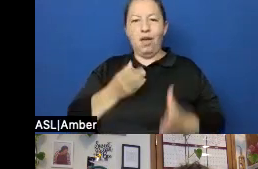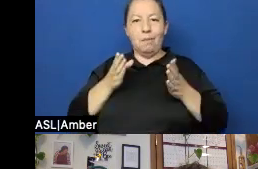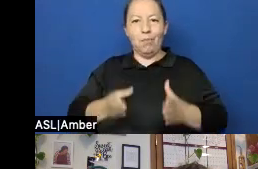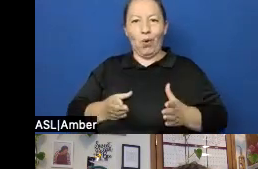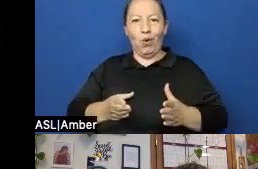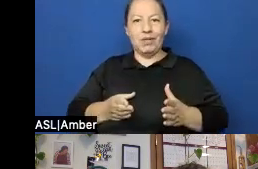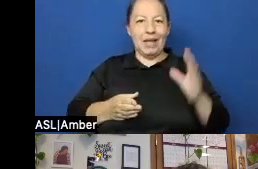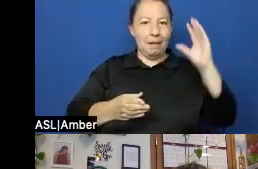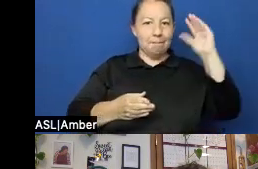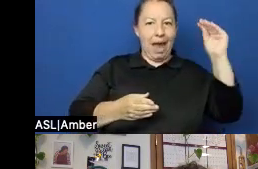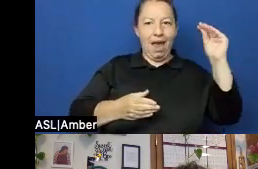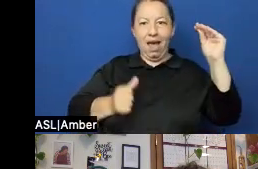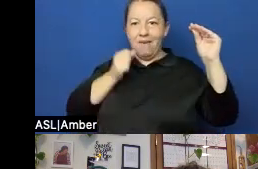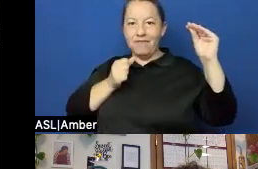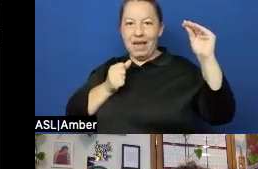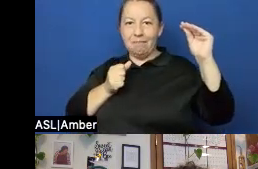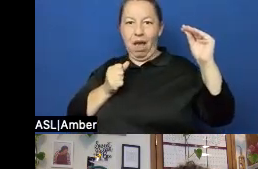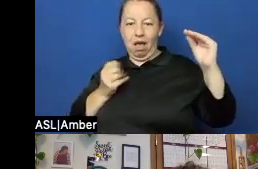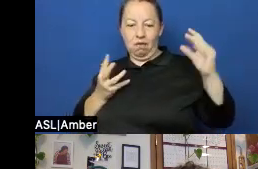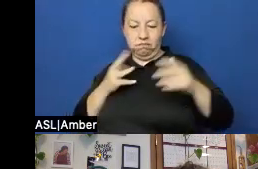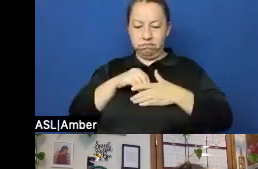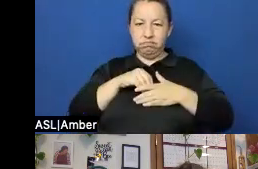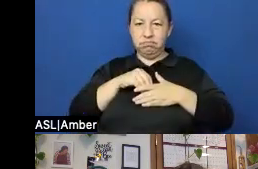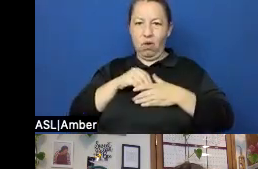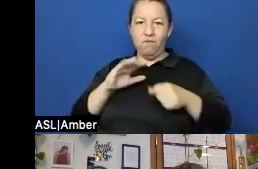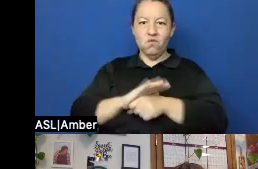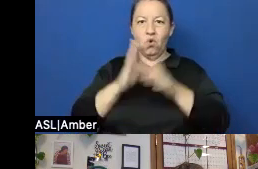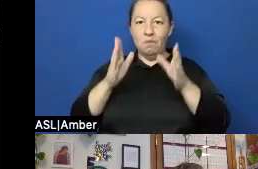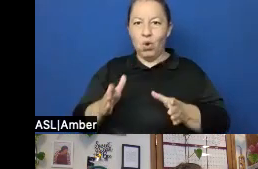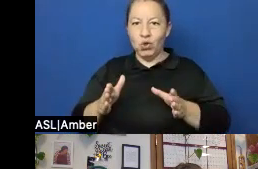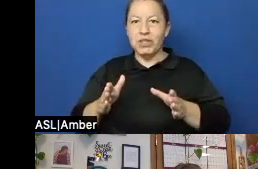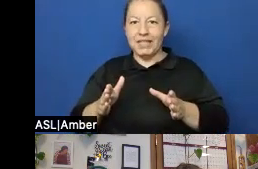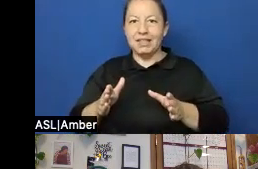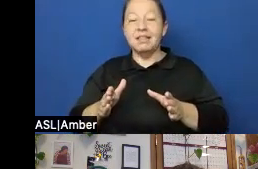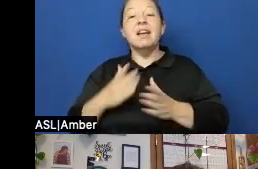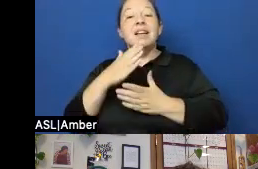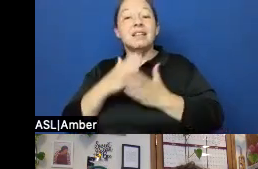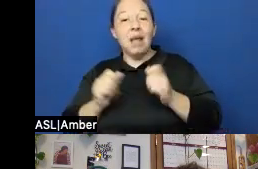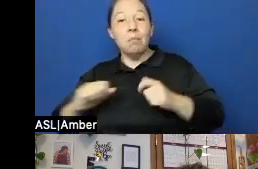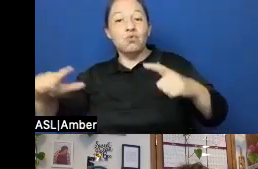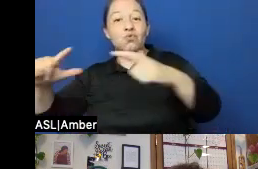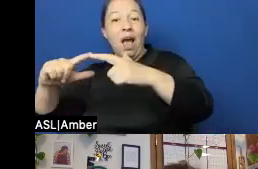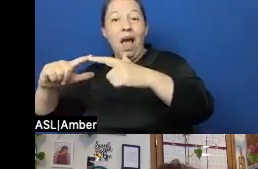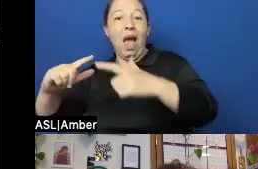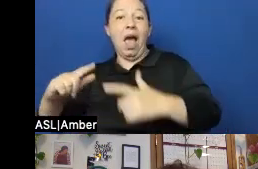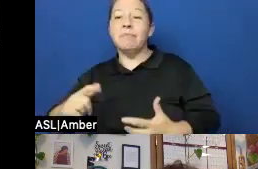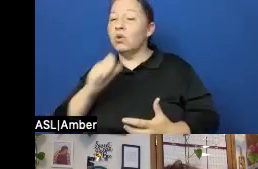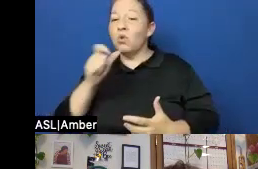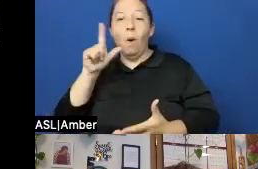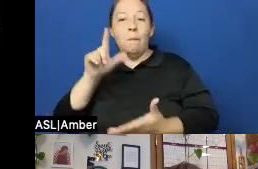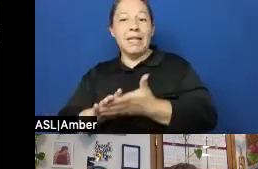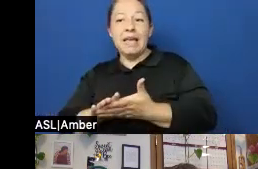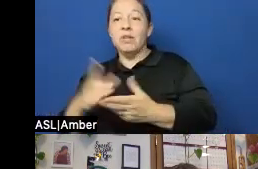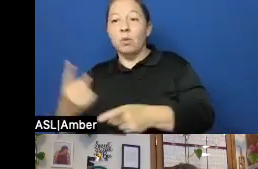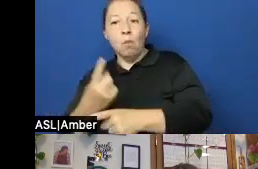being. But also there are some tribes who think that it's inappropriate or not accurate